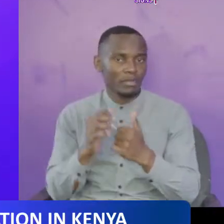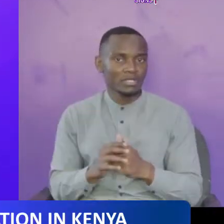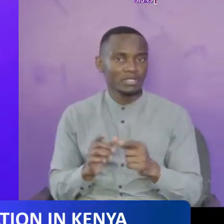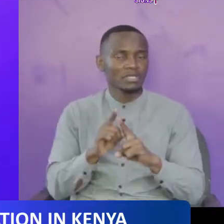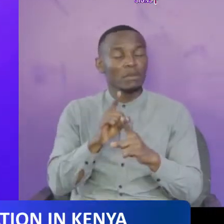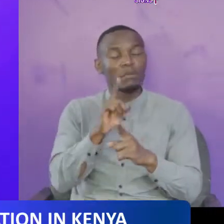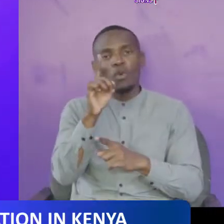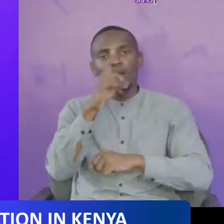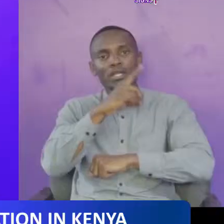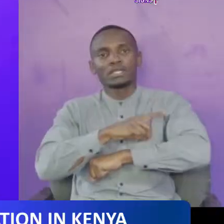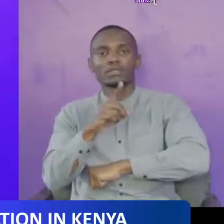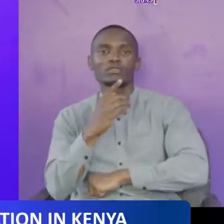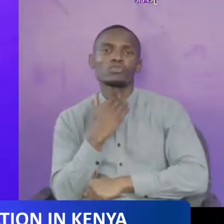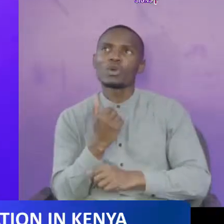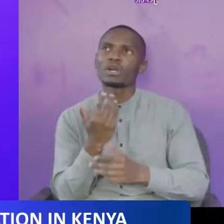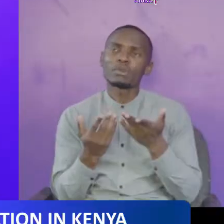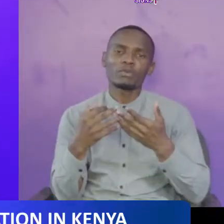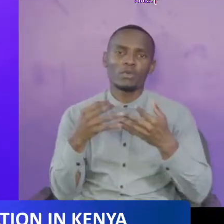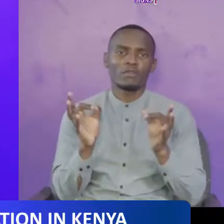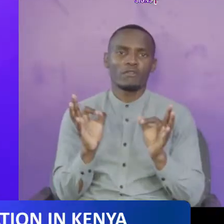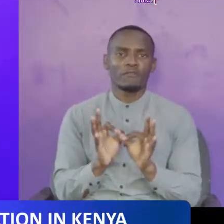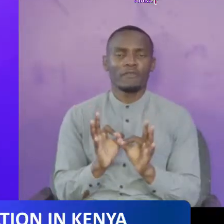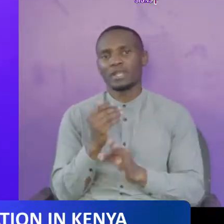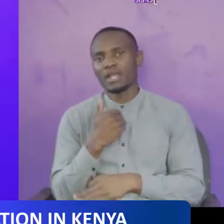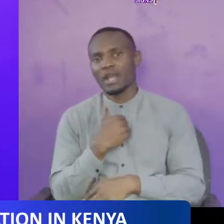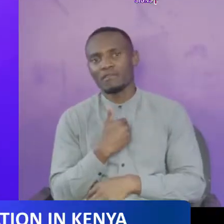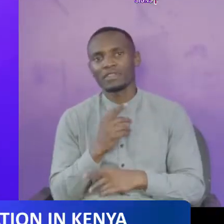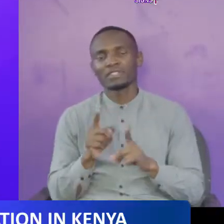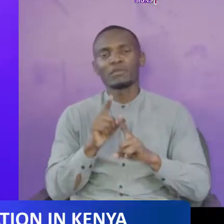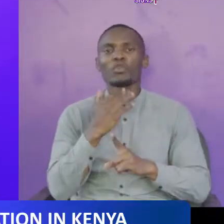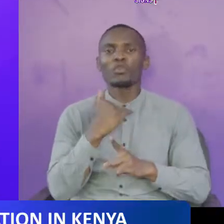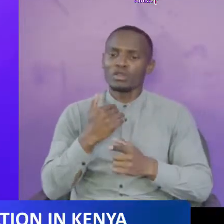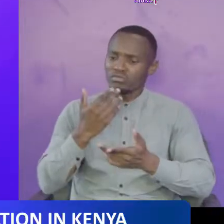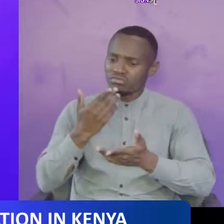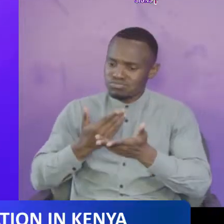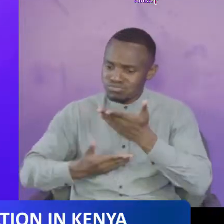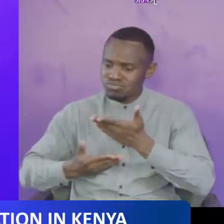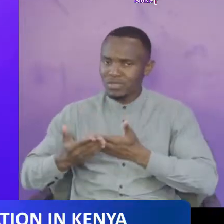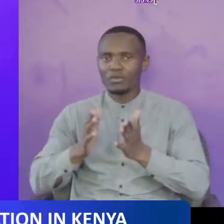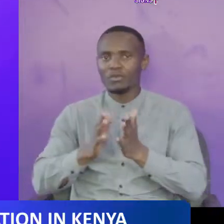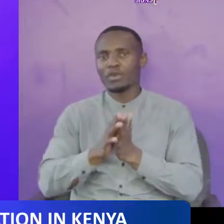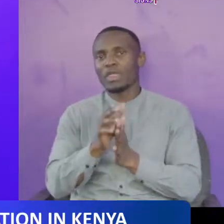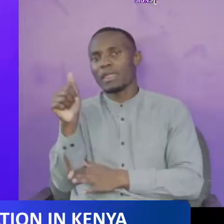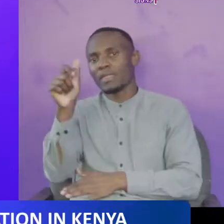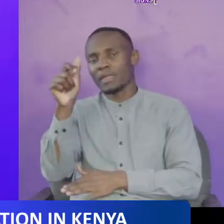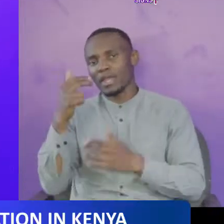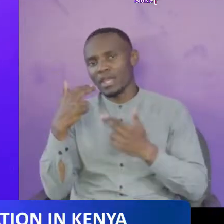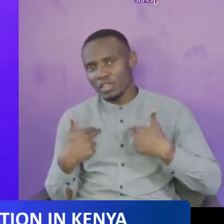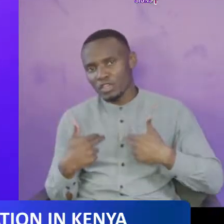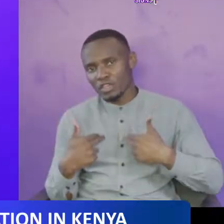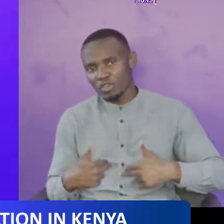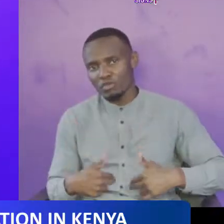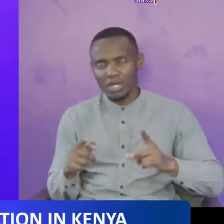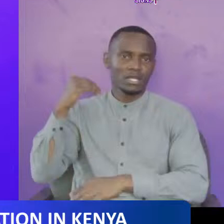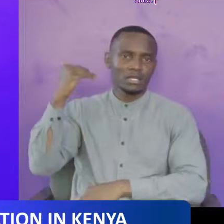to relate with another human being as adults, and then you want to be able to pass on your